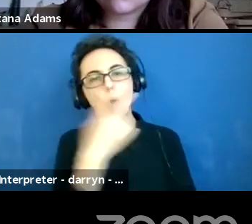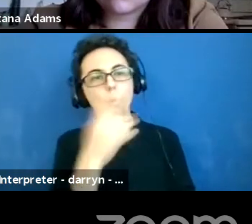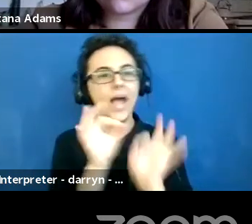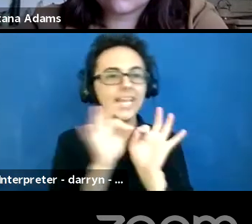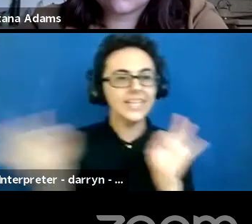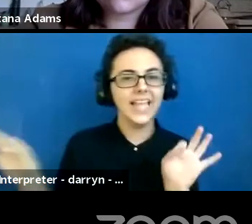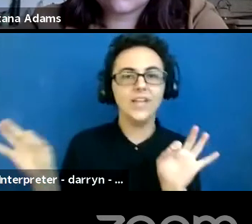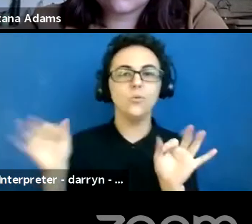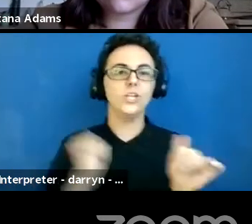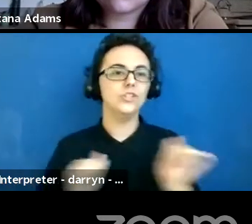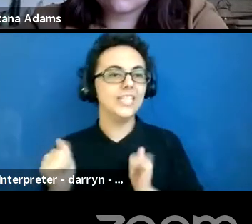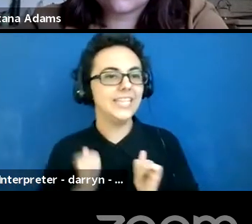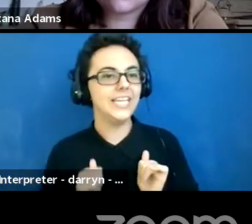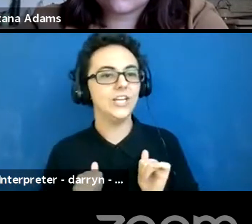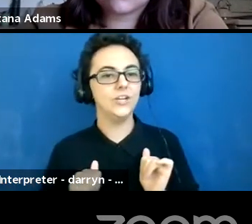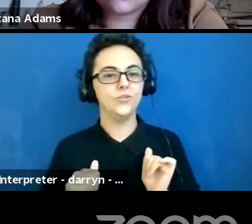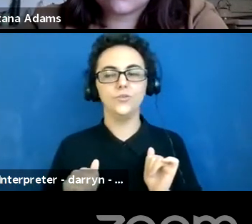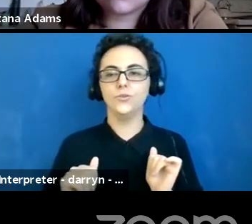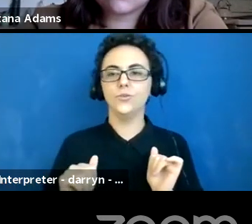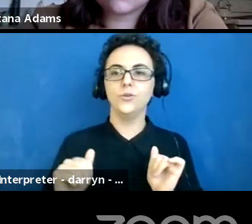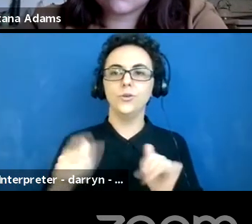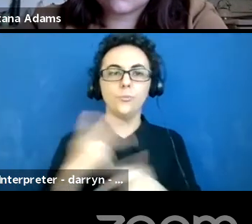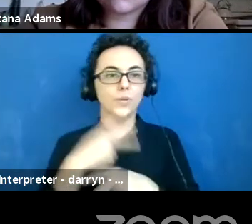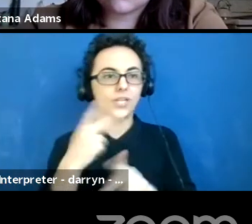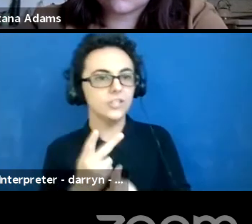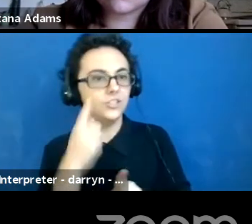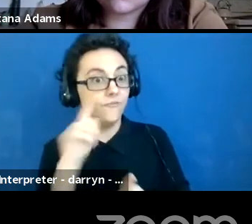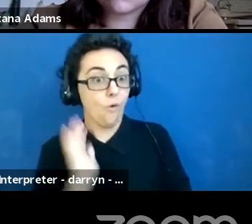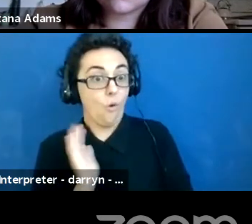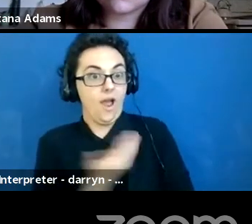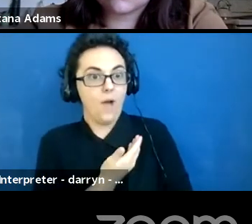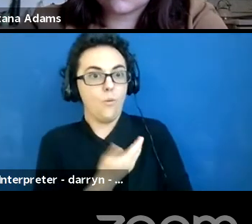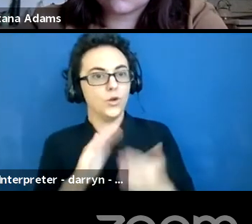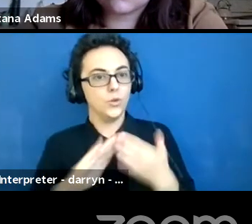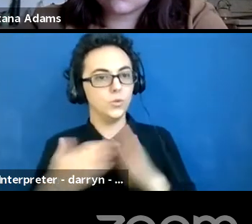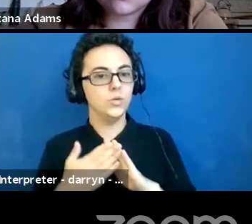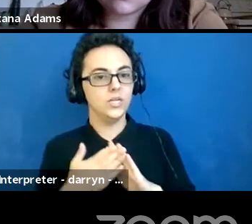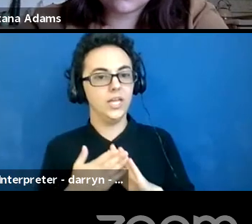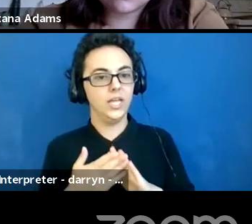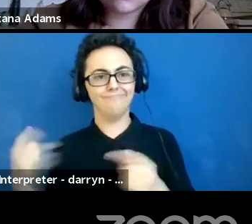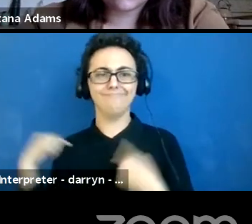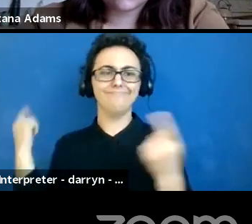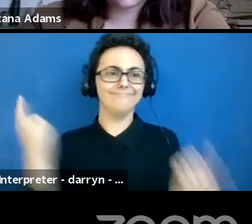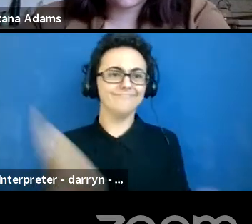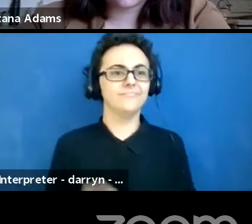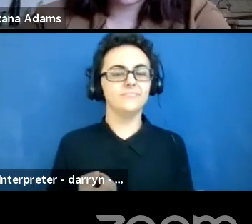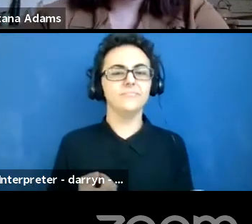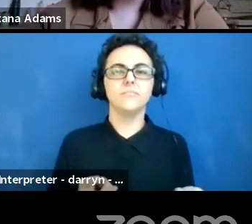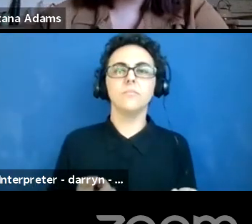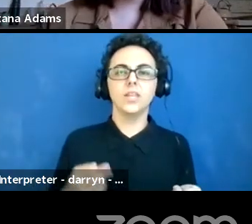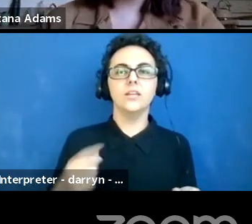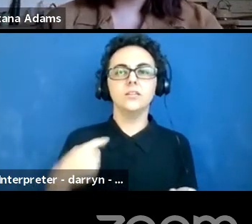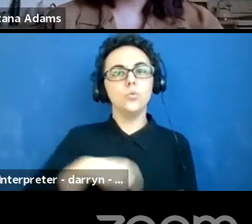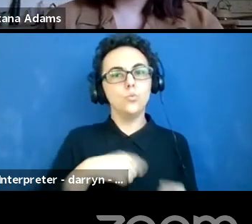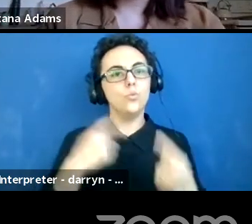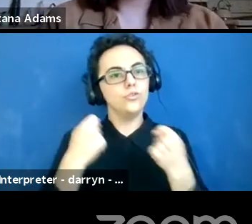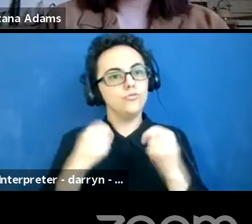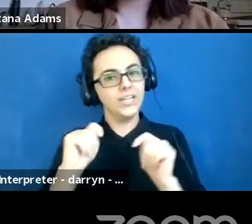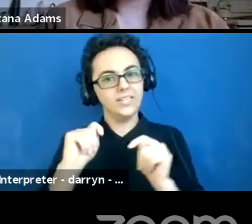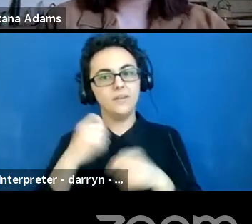productions for our community. And I think we're trying to make this program strong and make